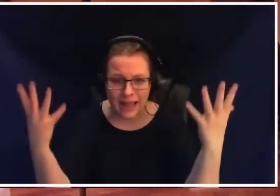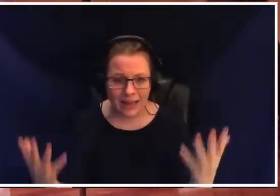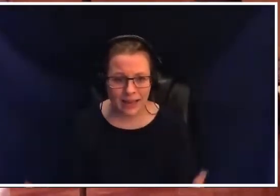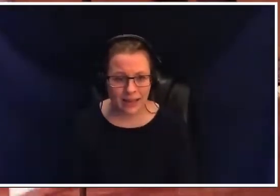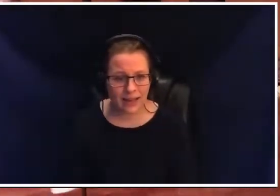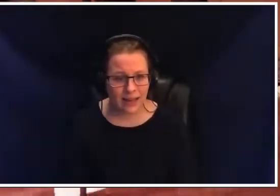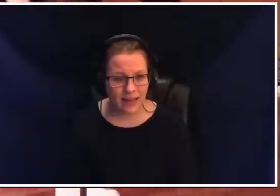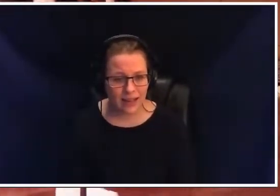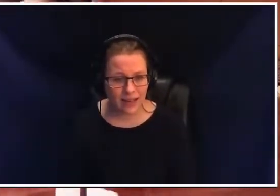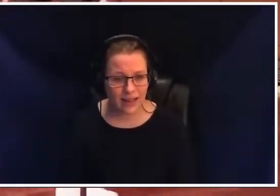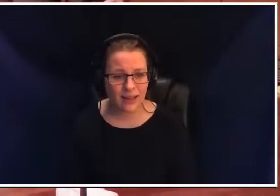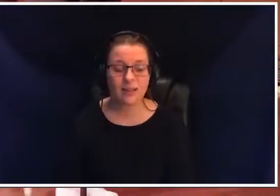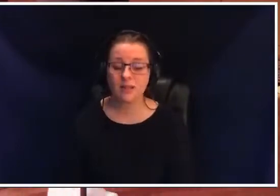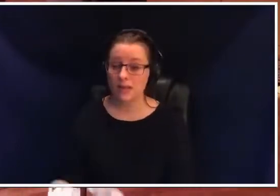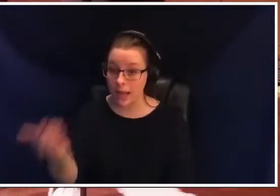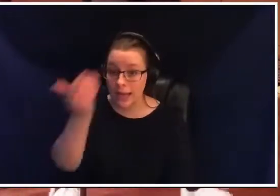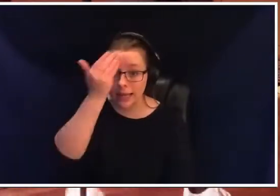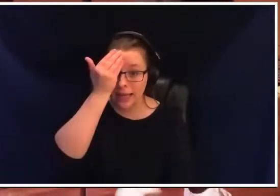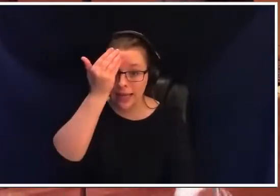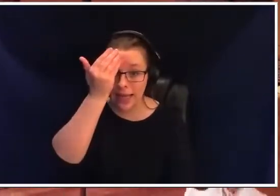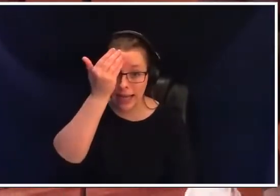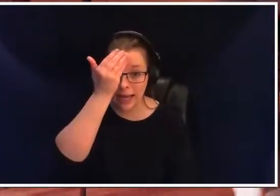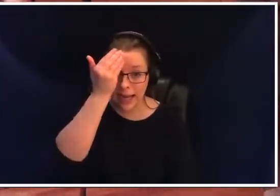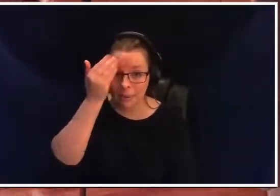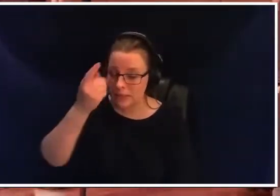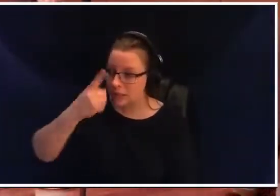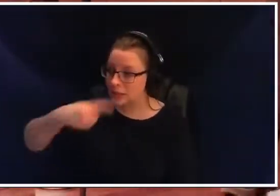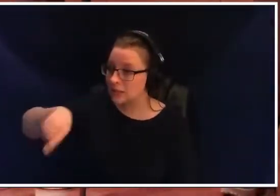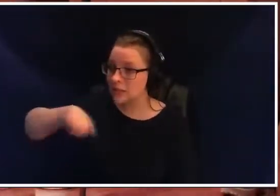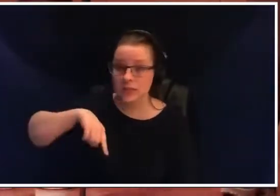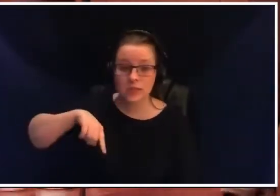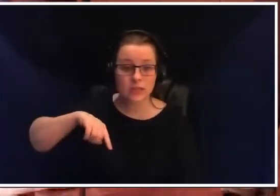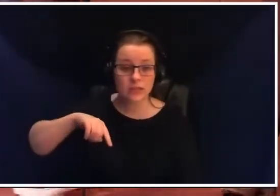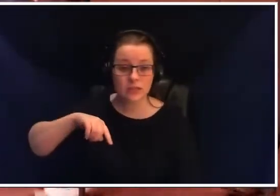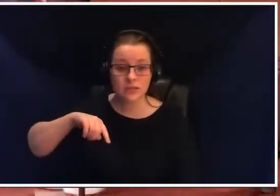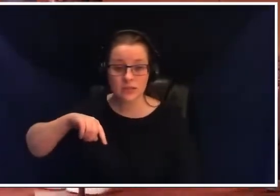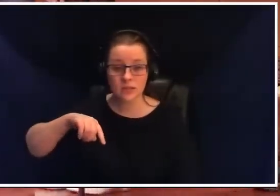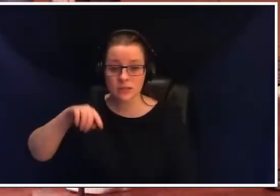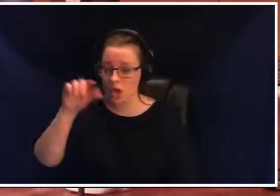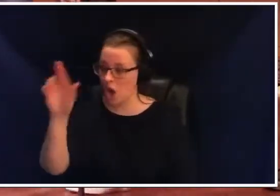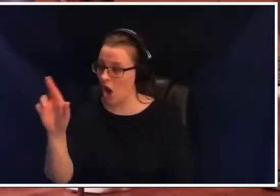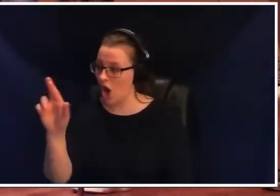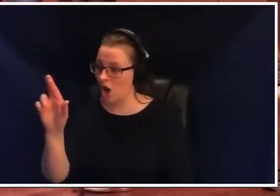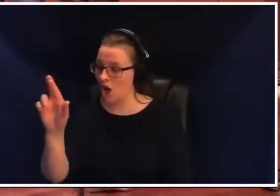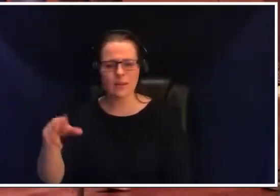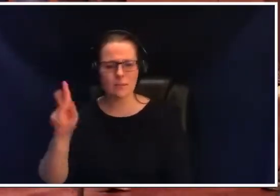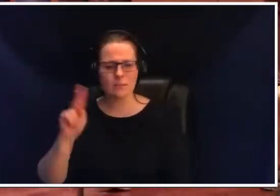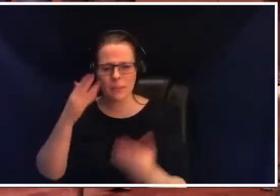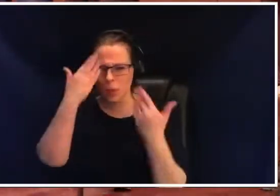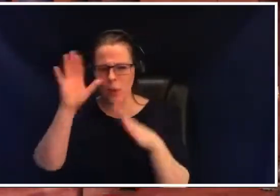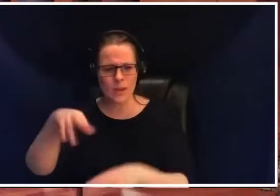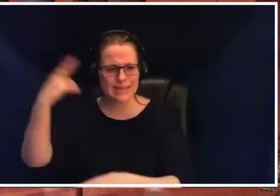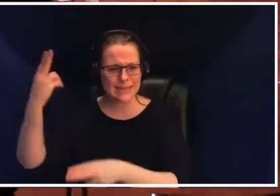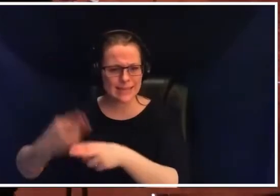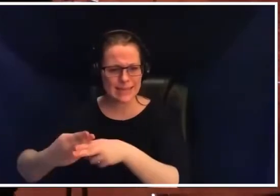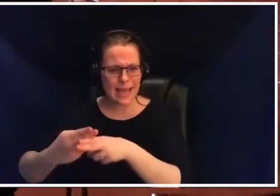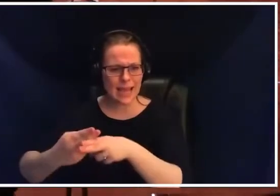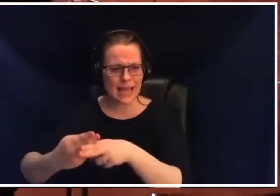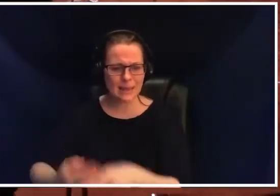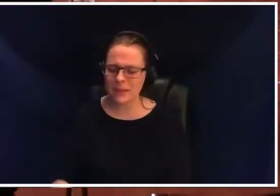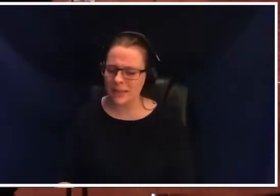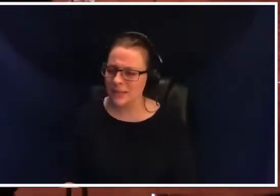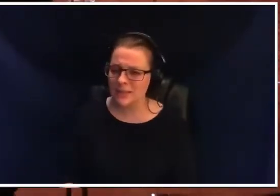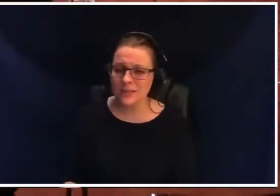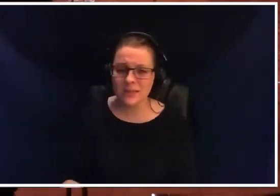No! Captain O! No one knows his first name! And told Greenbeard's been driven completely insane!